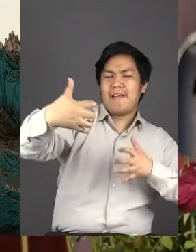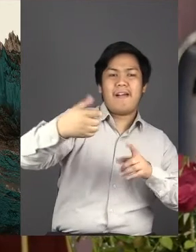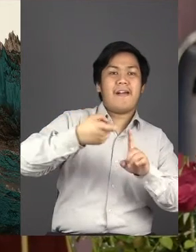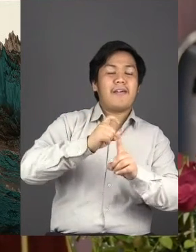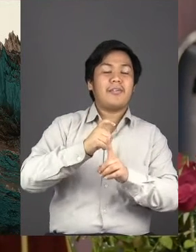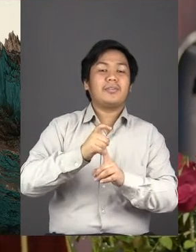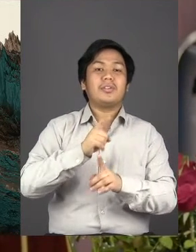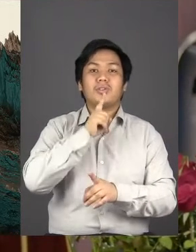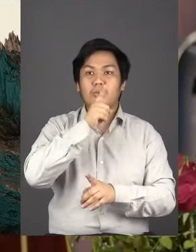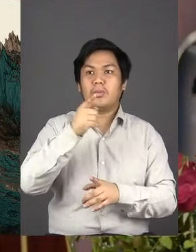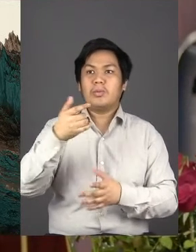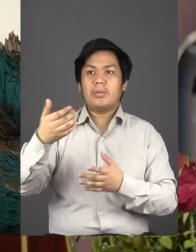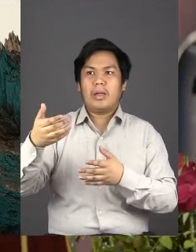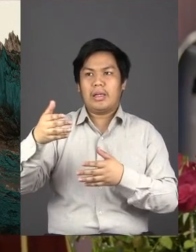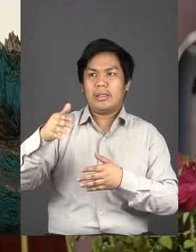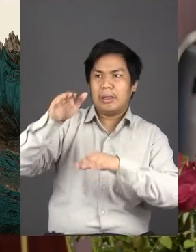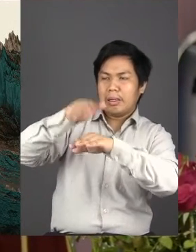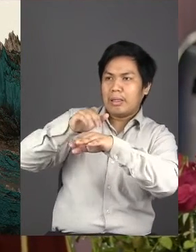back,